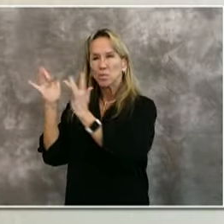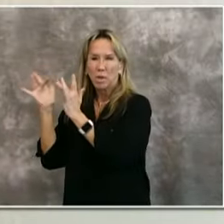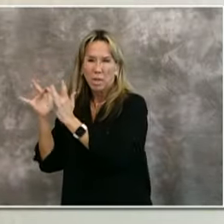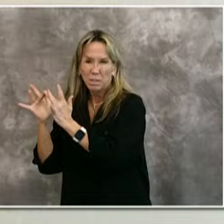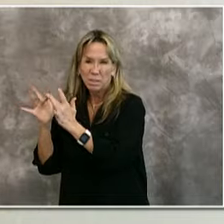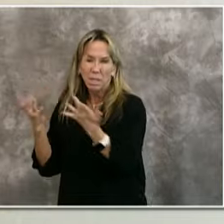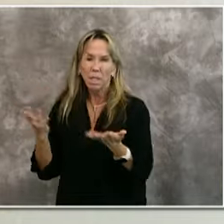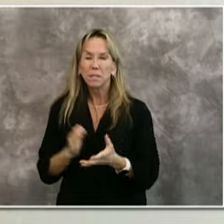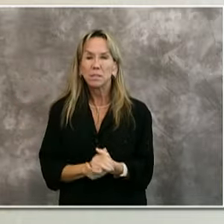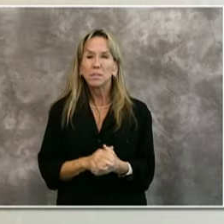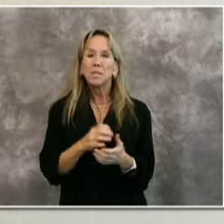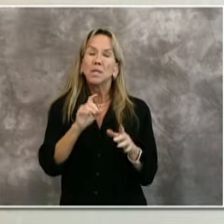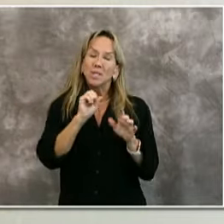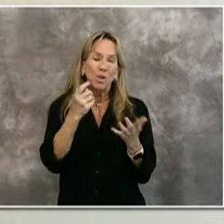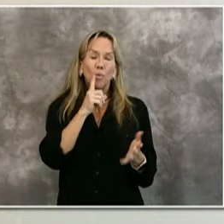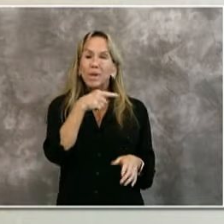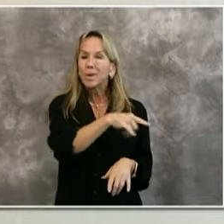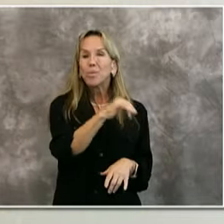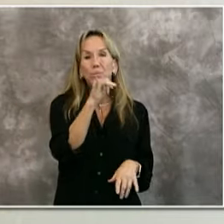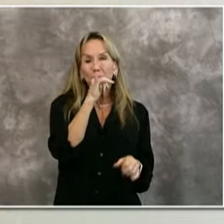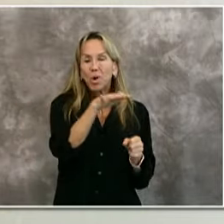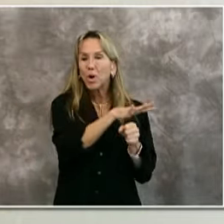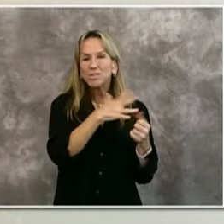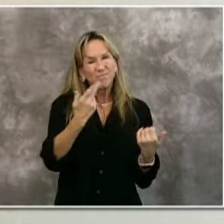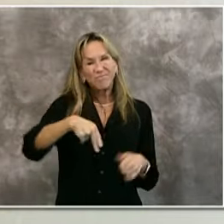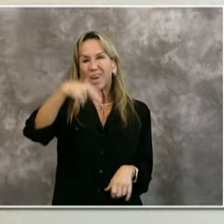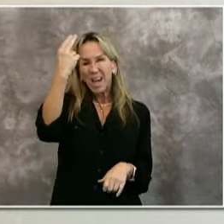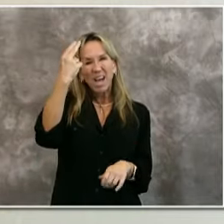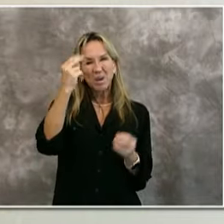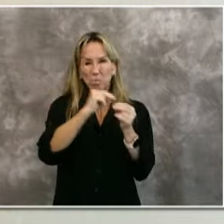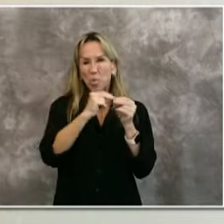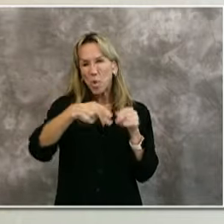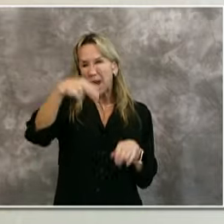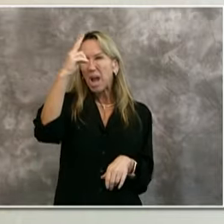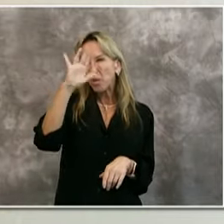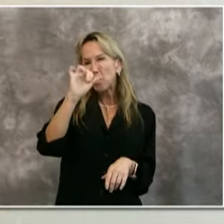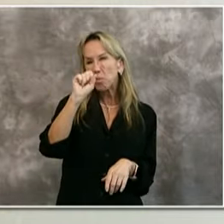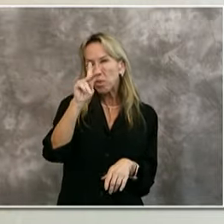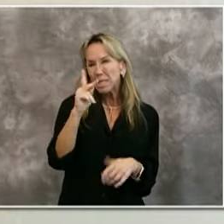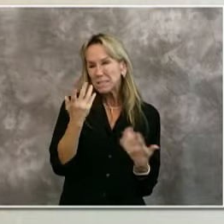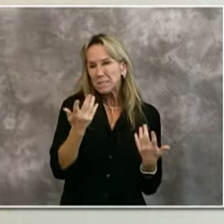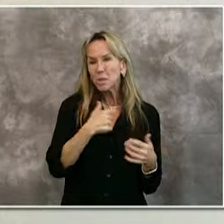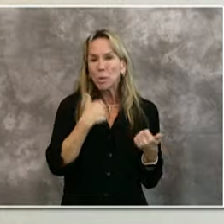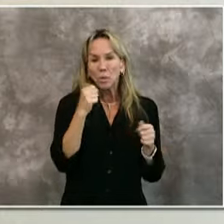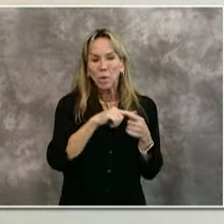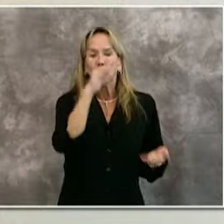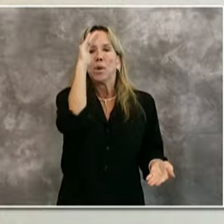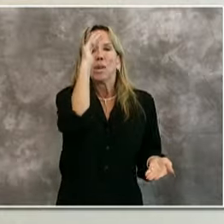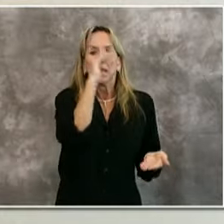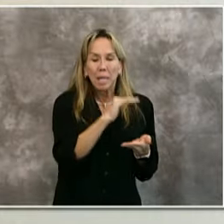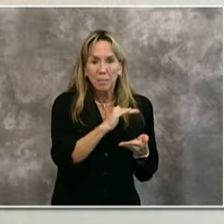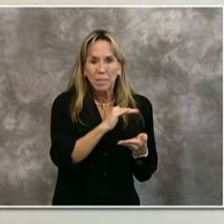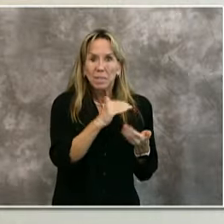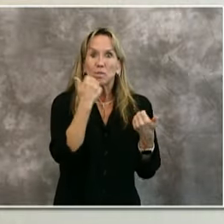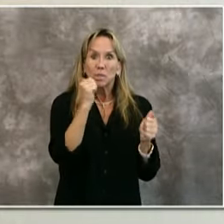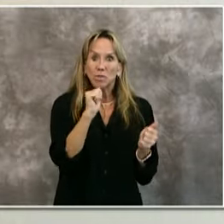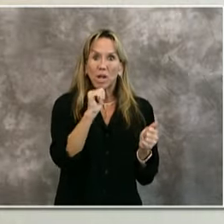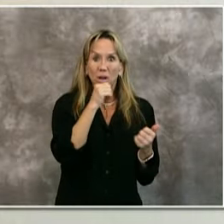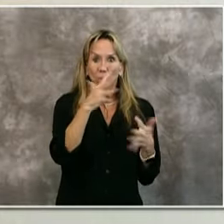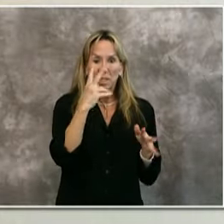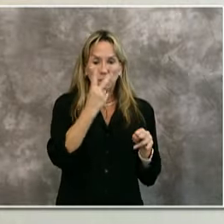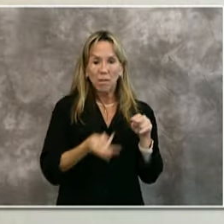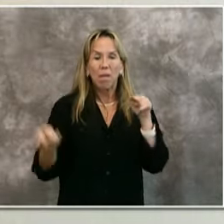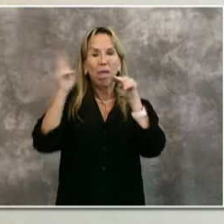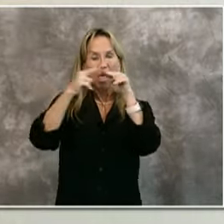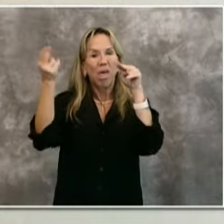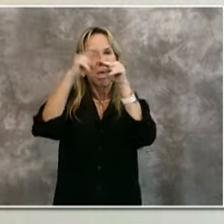pose higher risk type settings, and we're trying to limit those in an effort to flatten our curve and